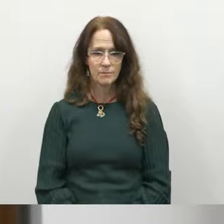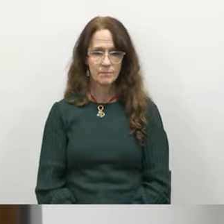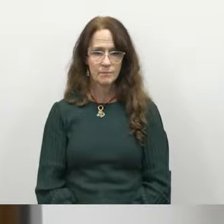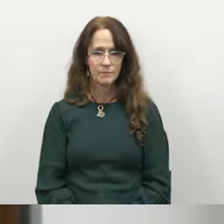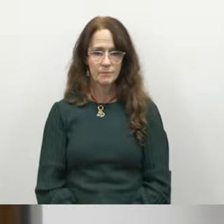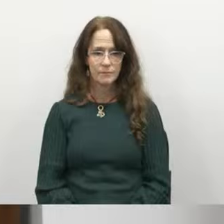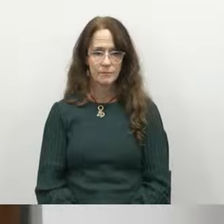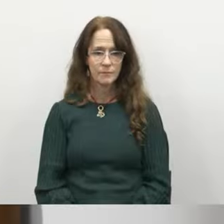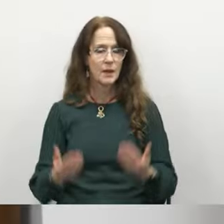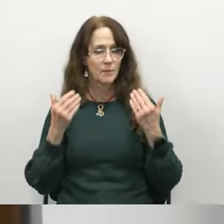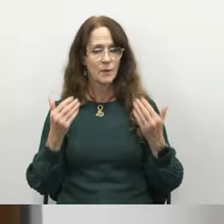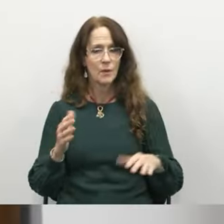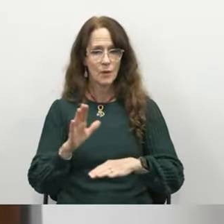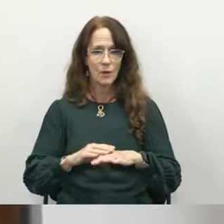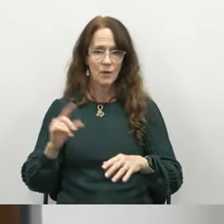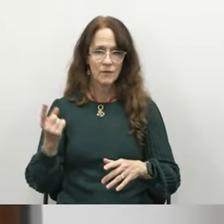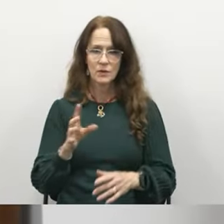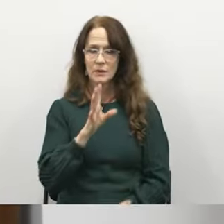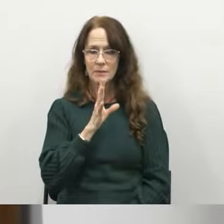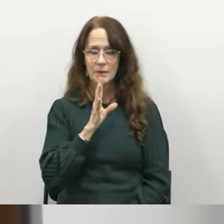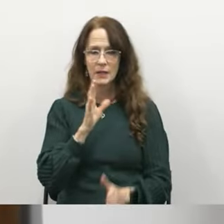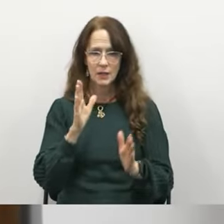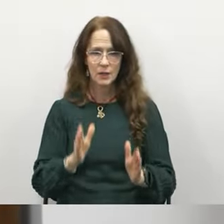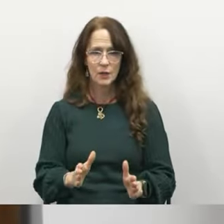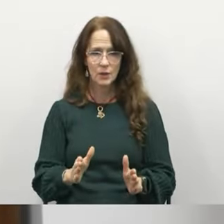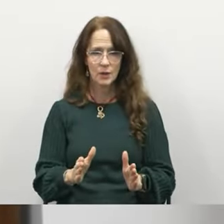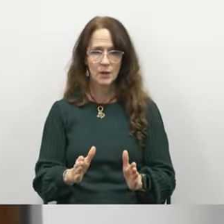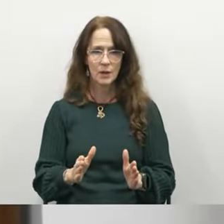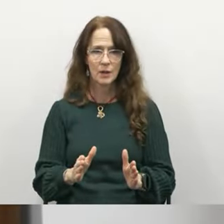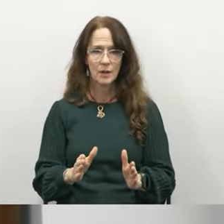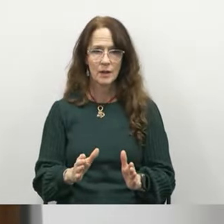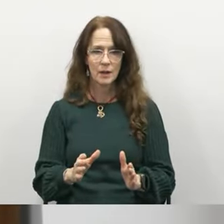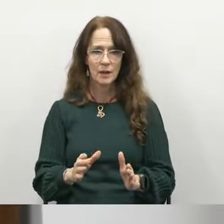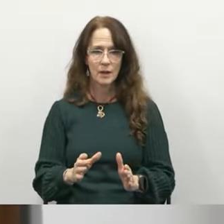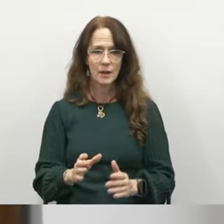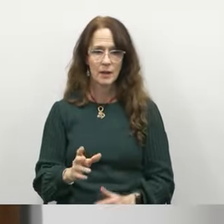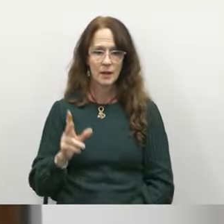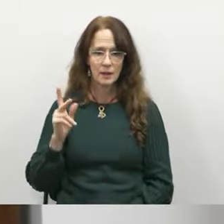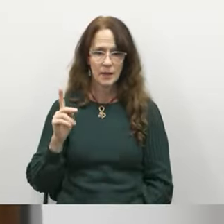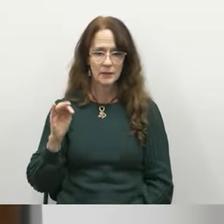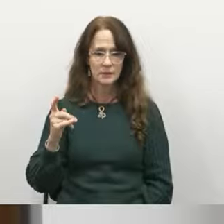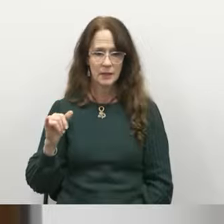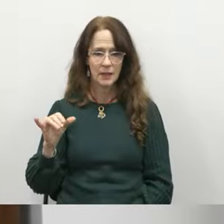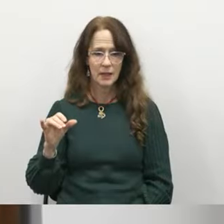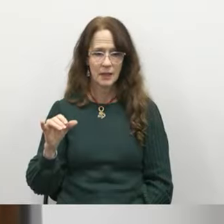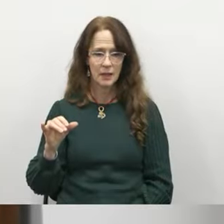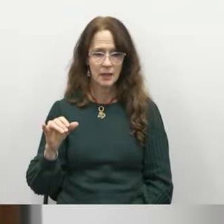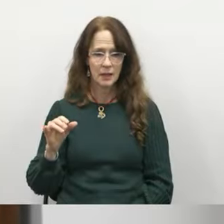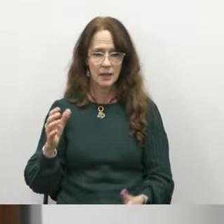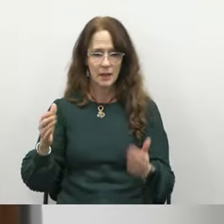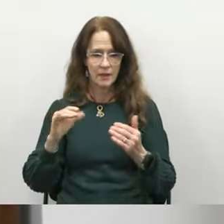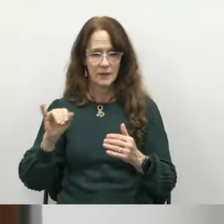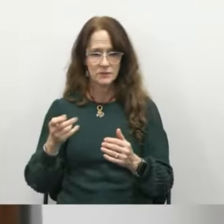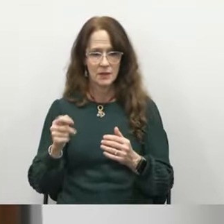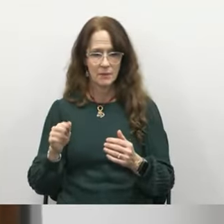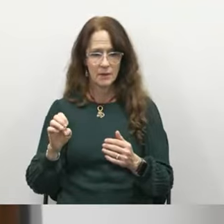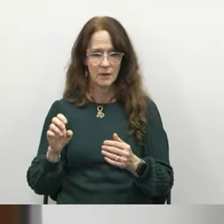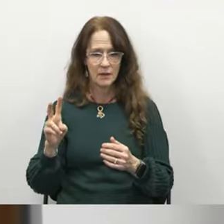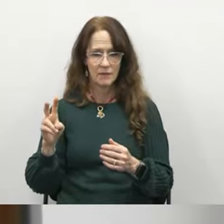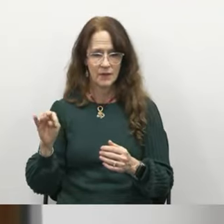I will go ahead and call our first speaker is Kat Tasea, followed by Jamie